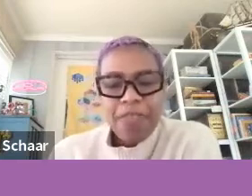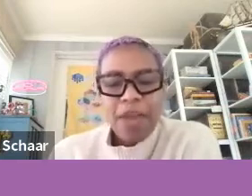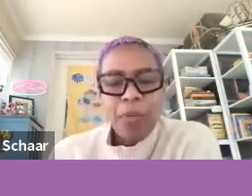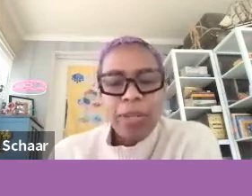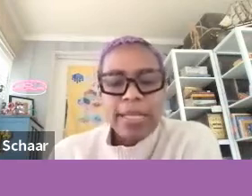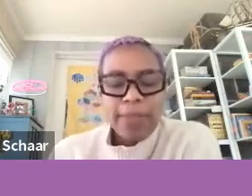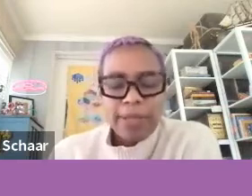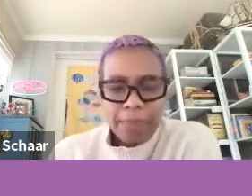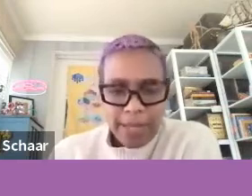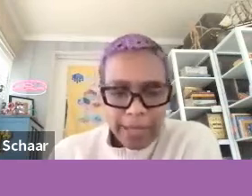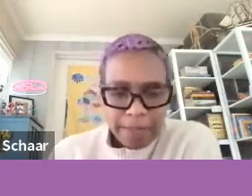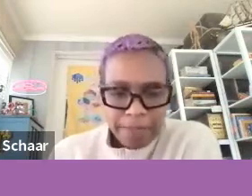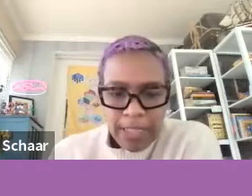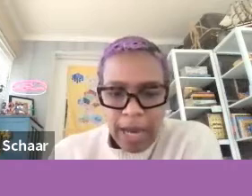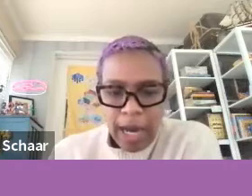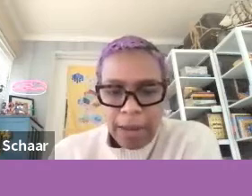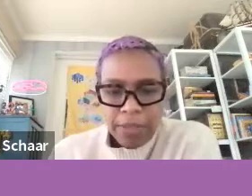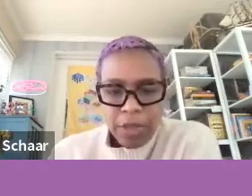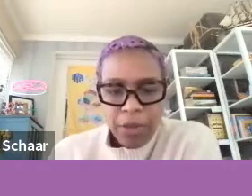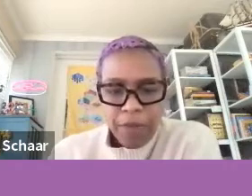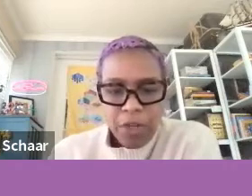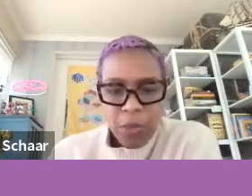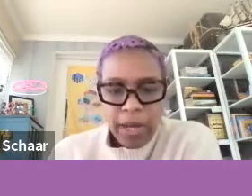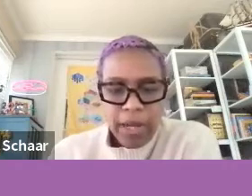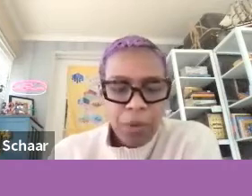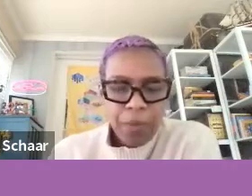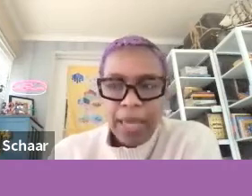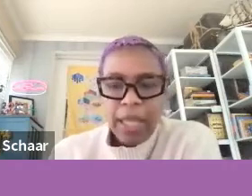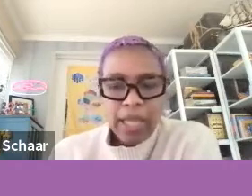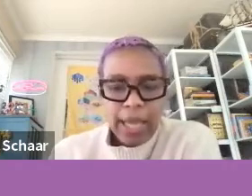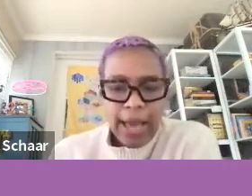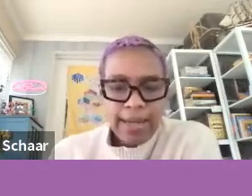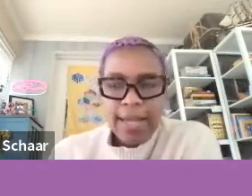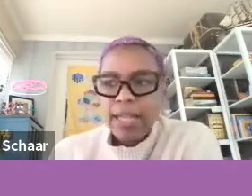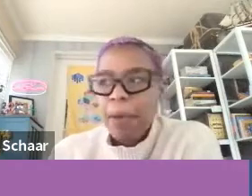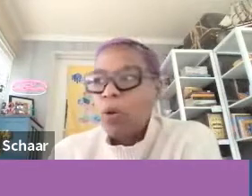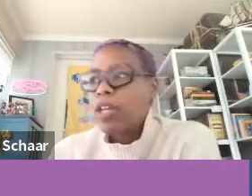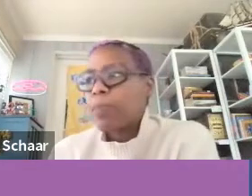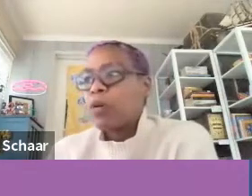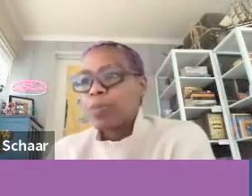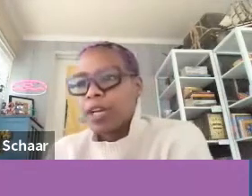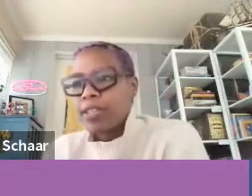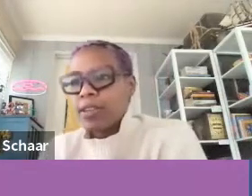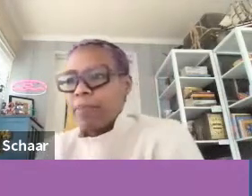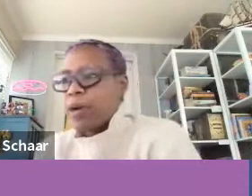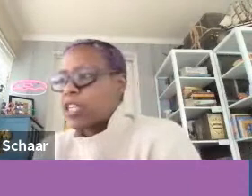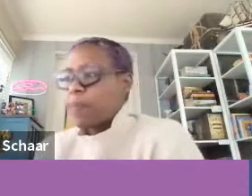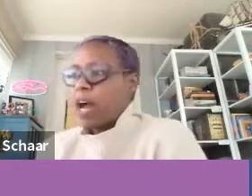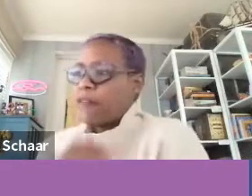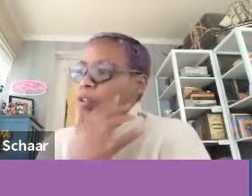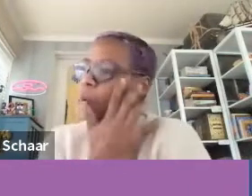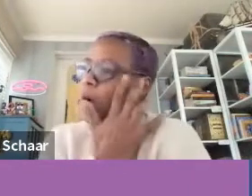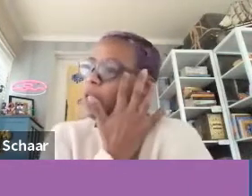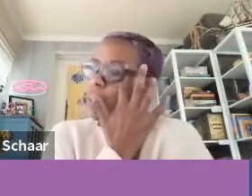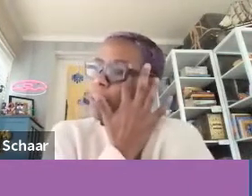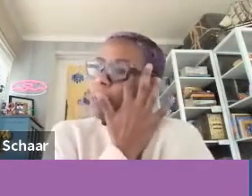that I think will really set this up nicely. So the first one would be looking at some older books, books that have been